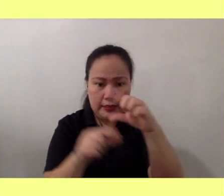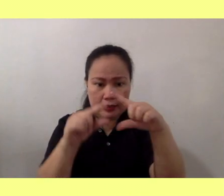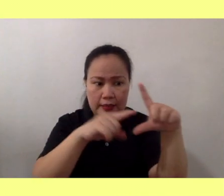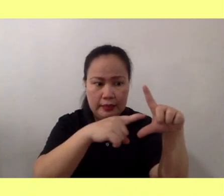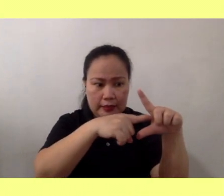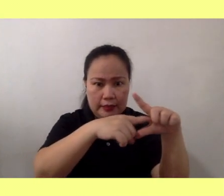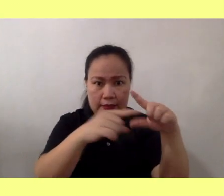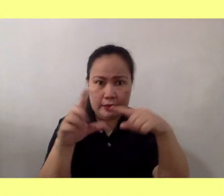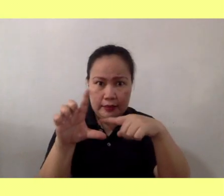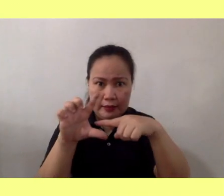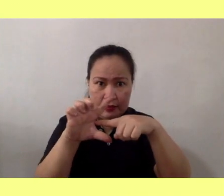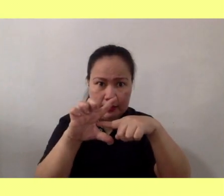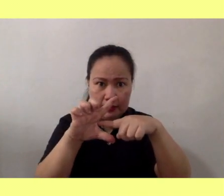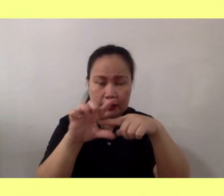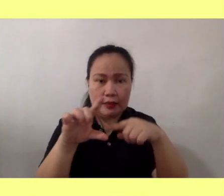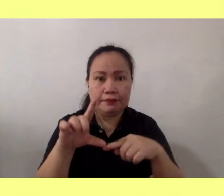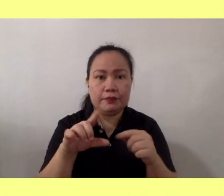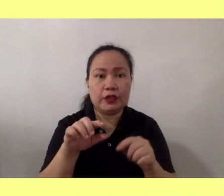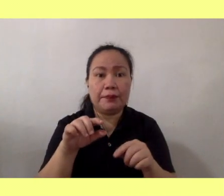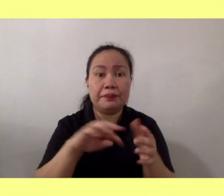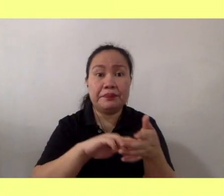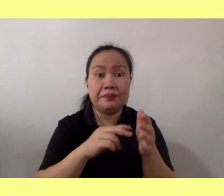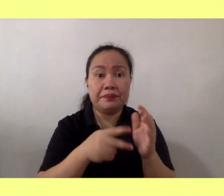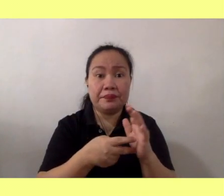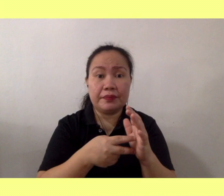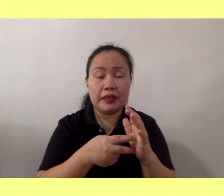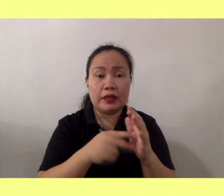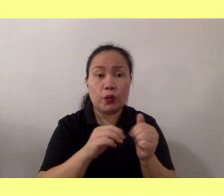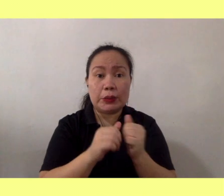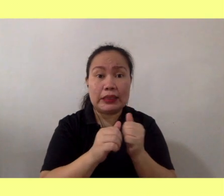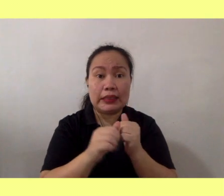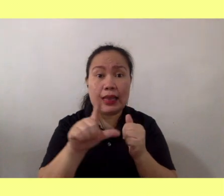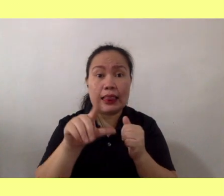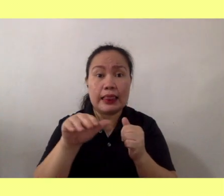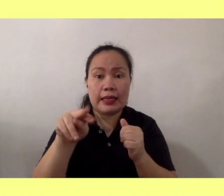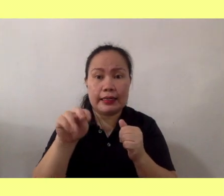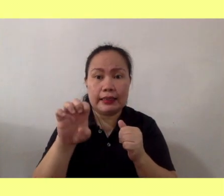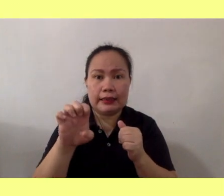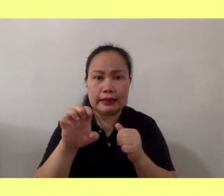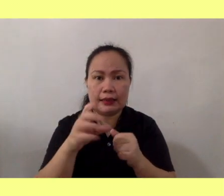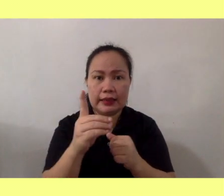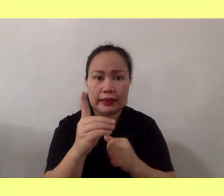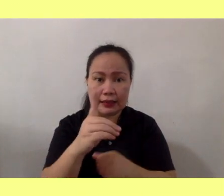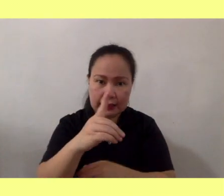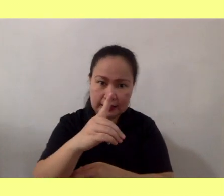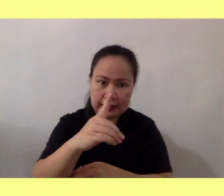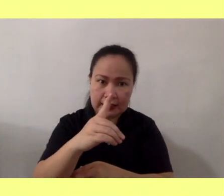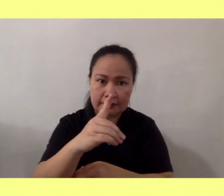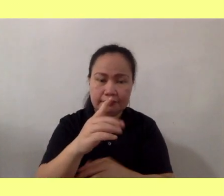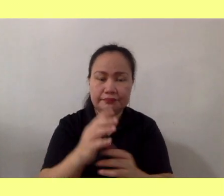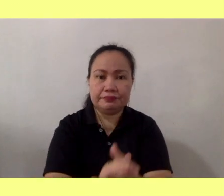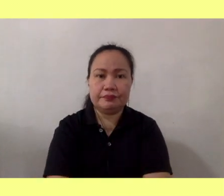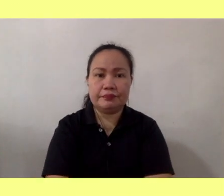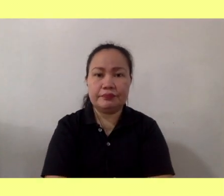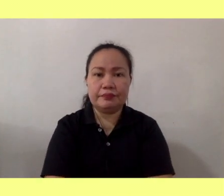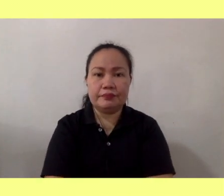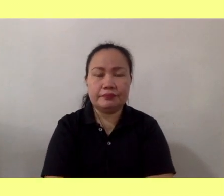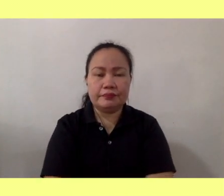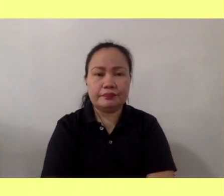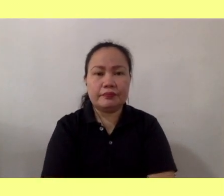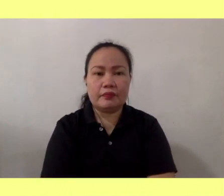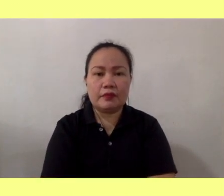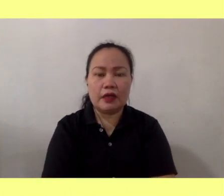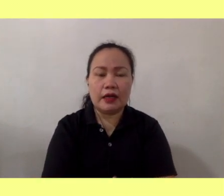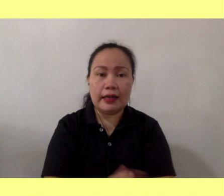you do not want to write the word line. Okay? Pero kung meron na to, wag nyo na po lagyan dito. Alright? So, again, we